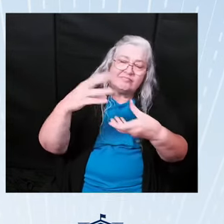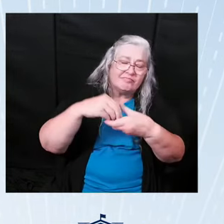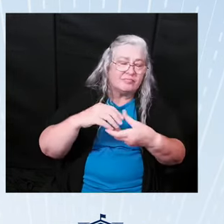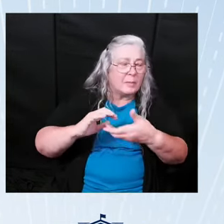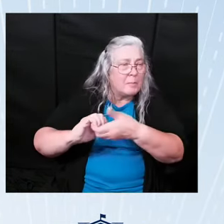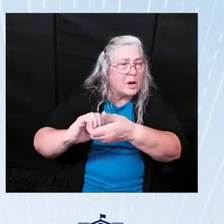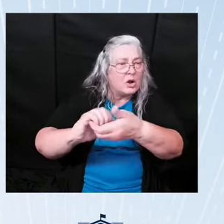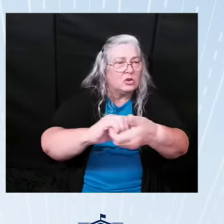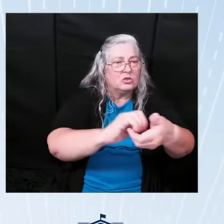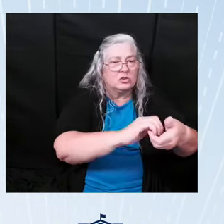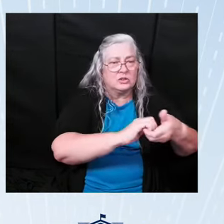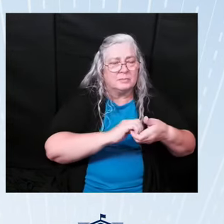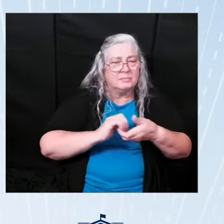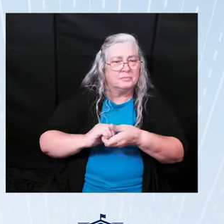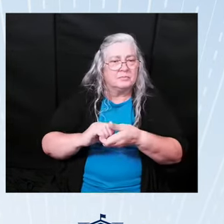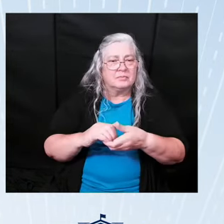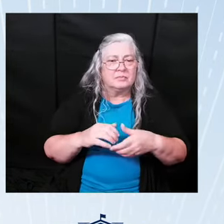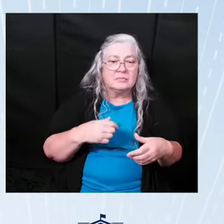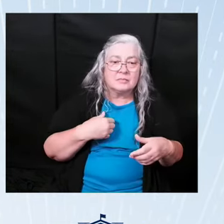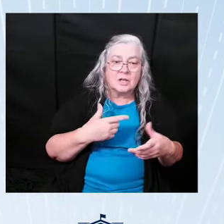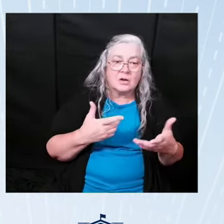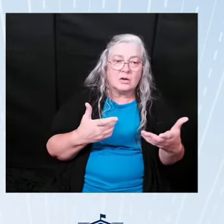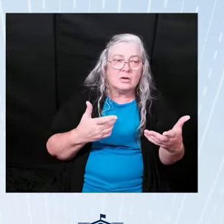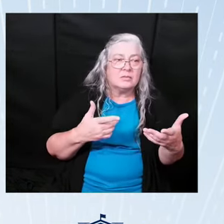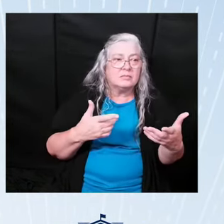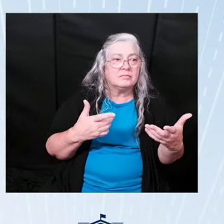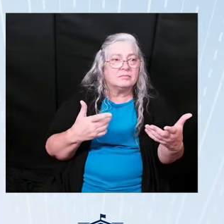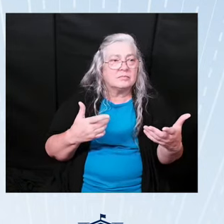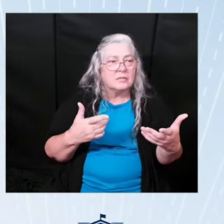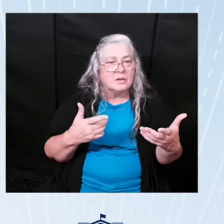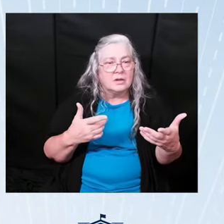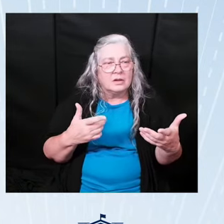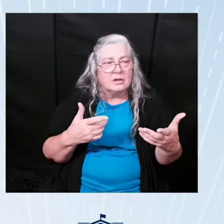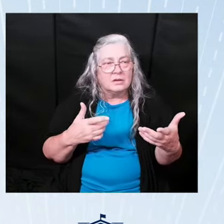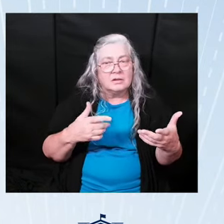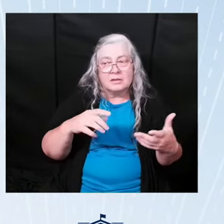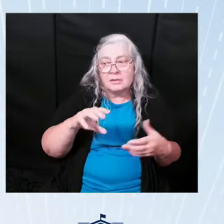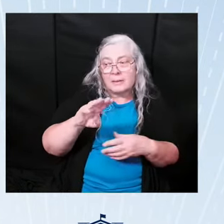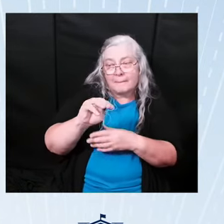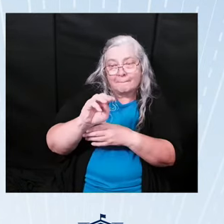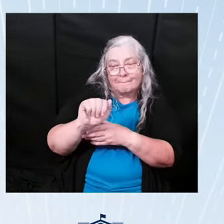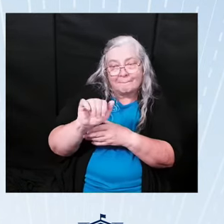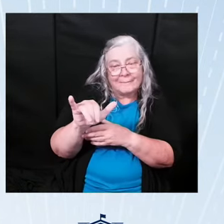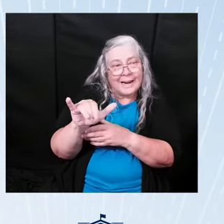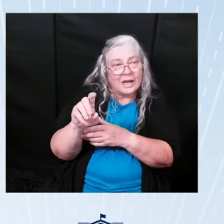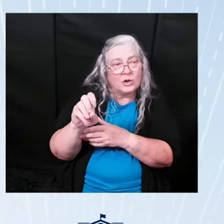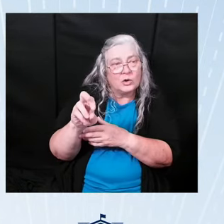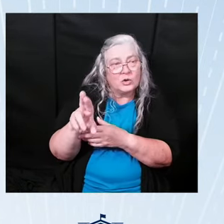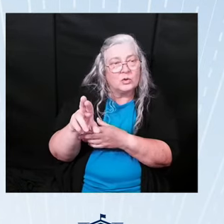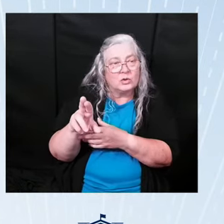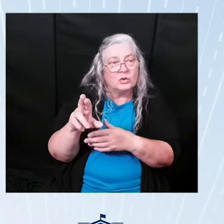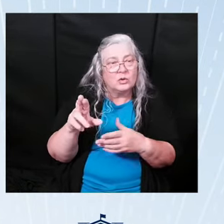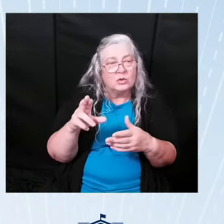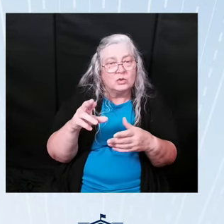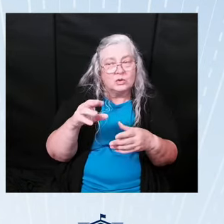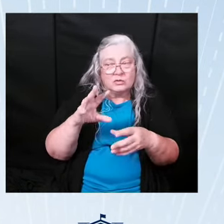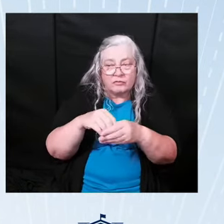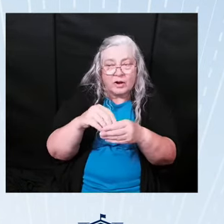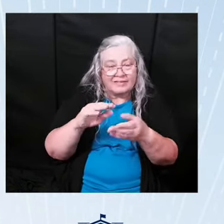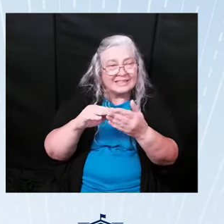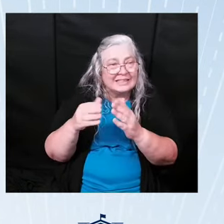I think has really blazed this trail. Mayor Rhodes Conway, welcome to the stage and kick us off. Thank